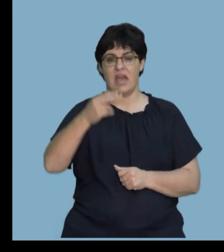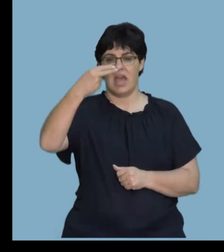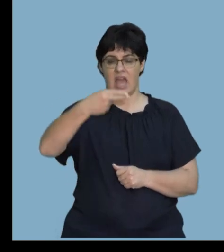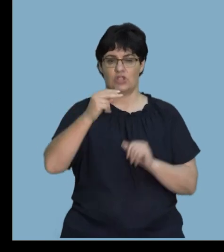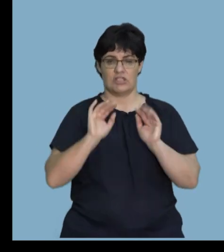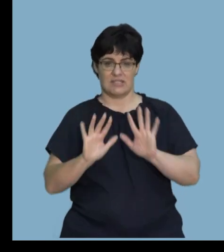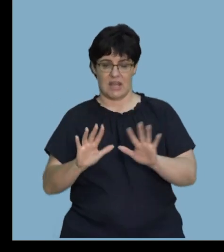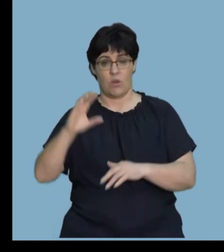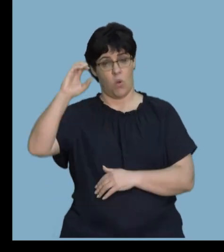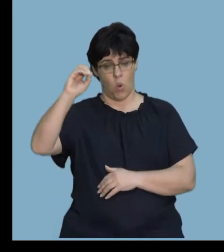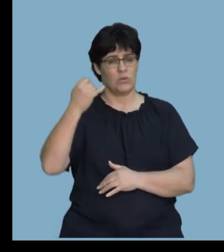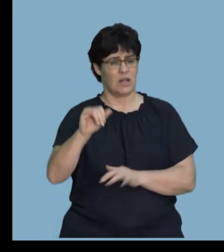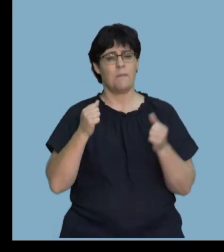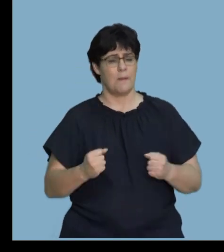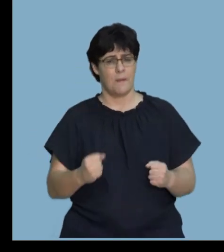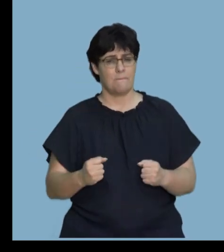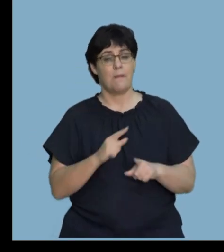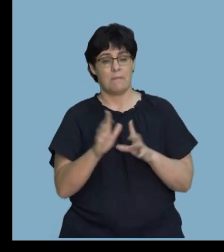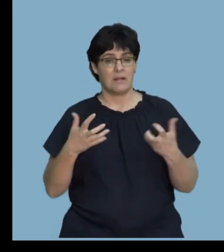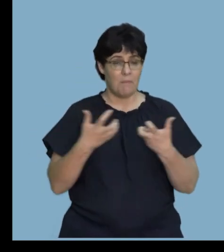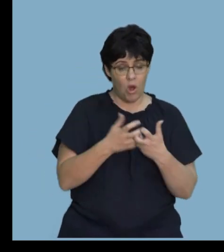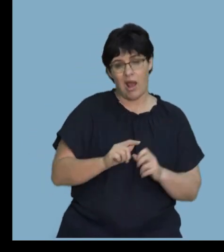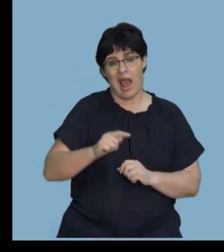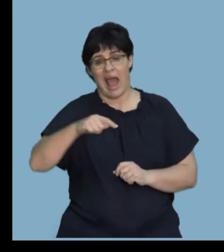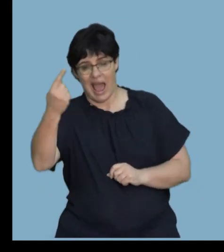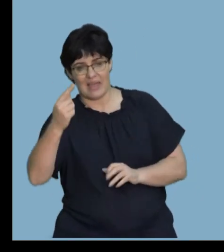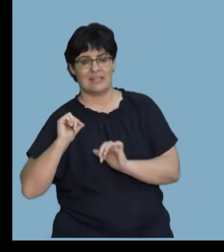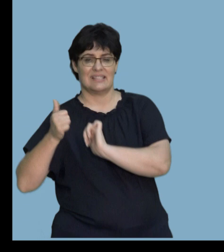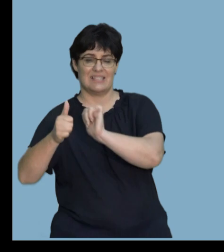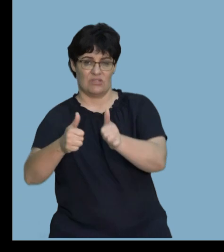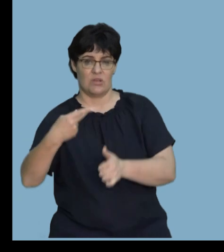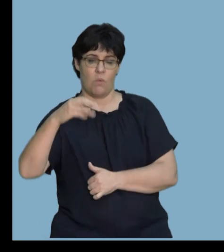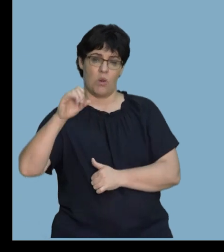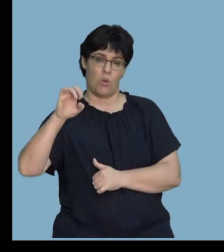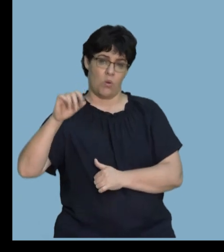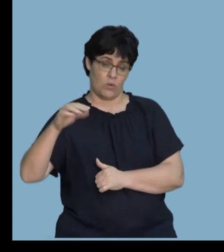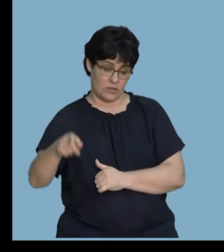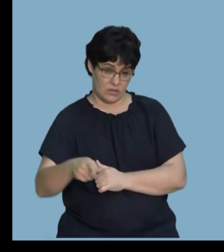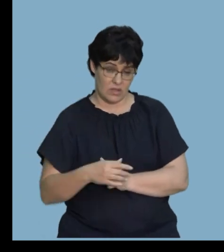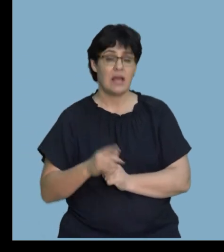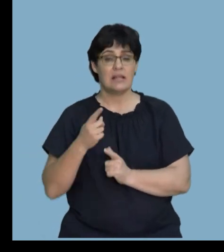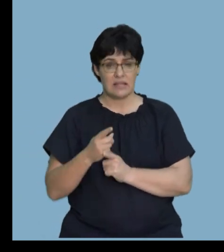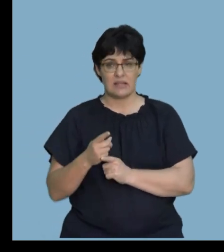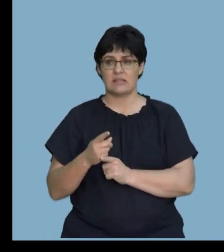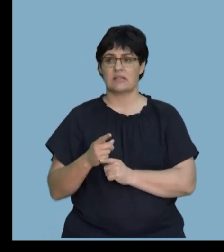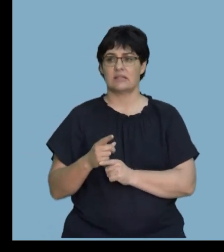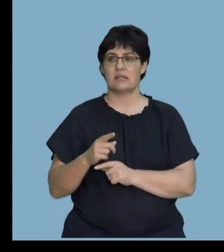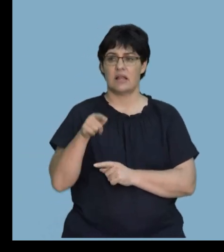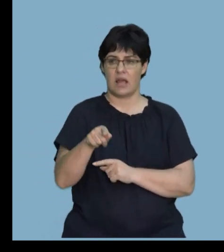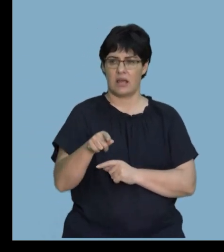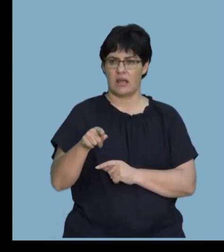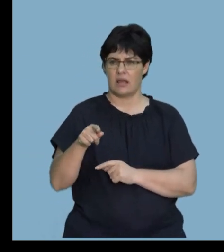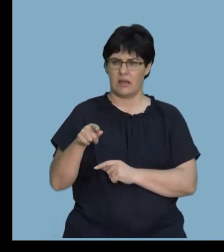C5H10O, but this belongs to a different homologous series. In this case, it is an aldehyde, okay? So